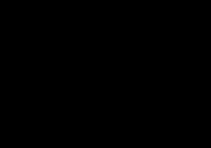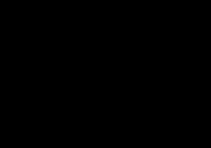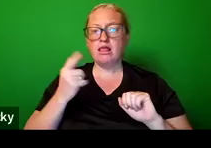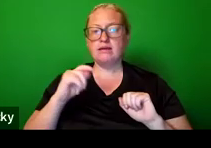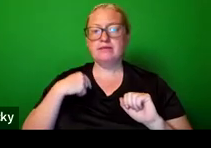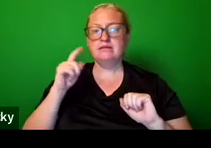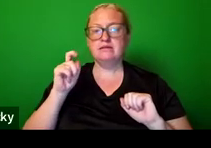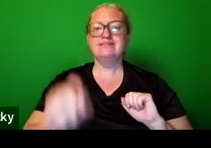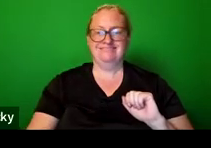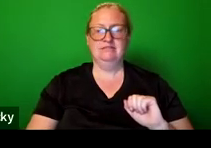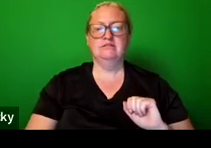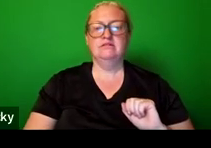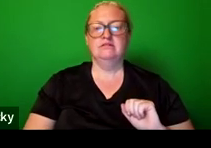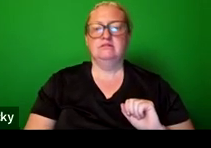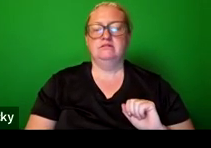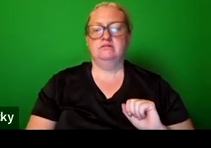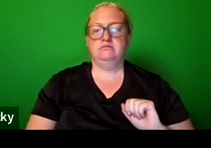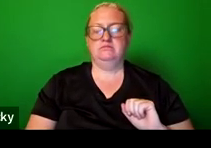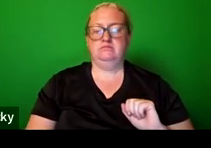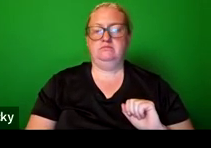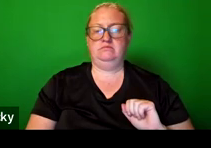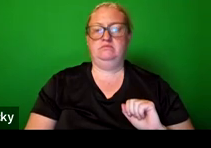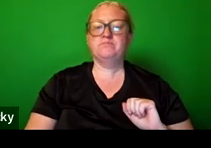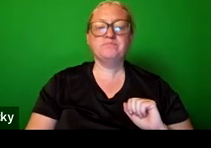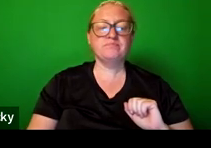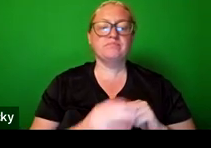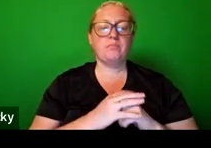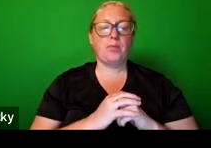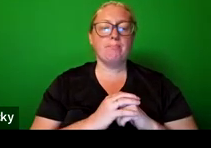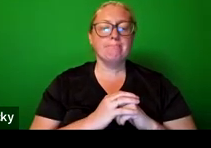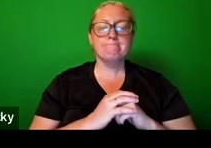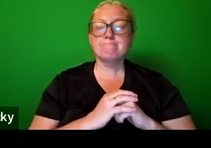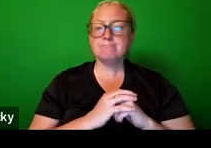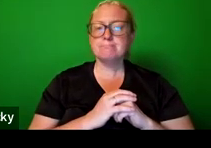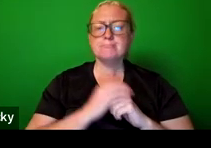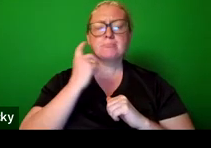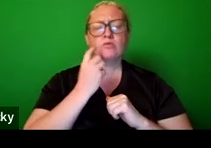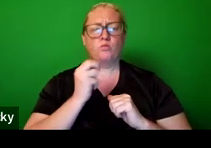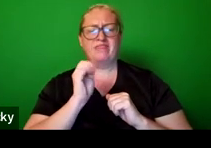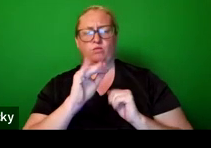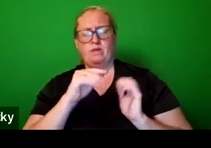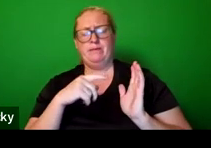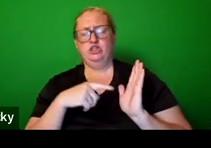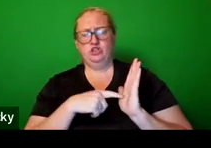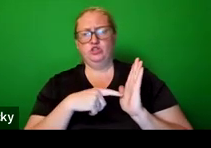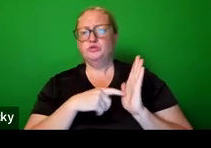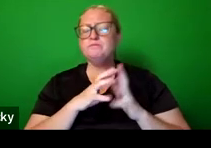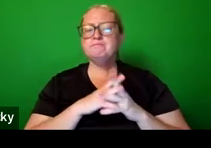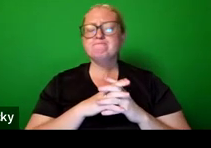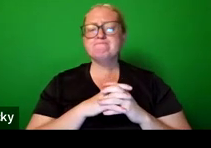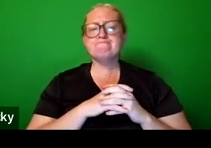deadline, given that it's the end of the month? And then I know the notes indicated that you were maybe looking